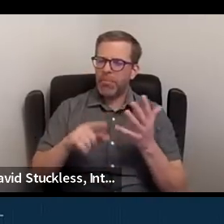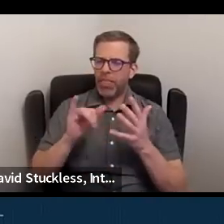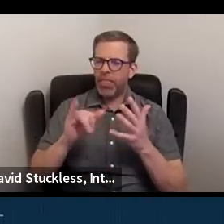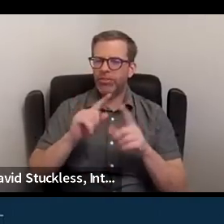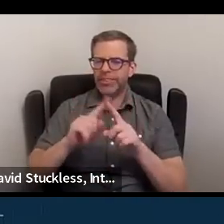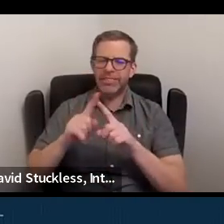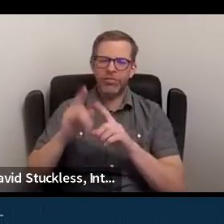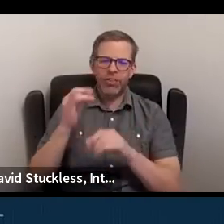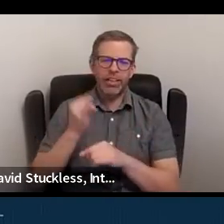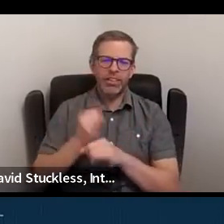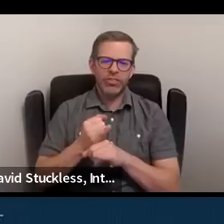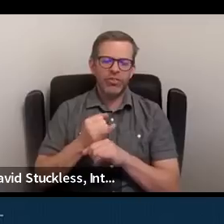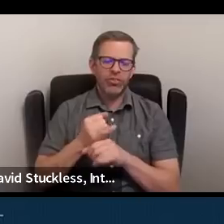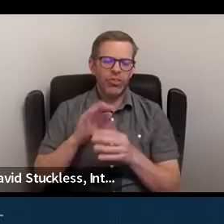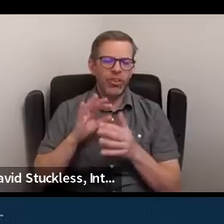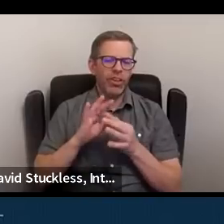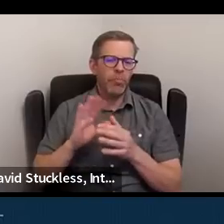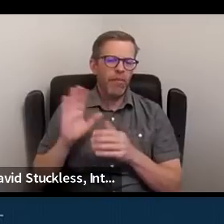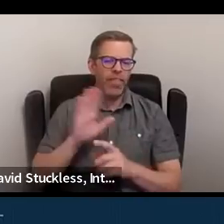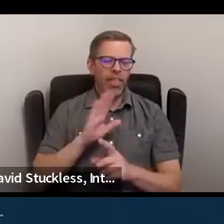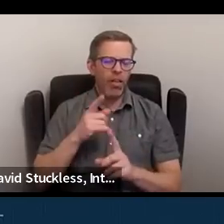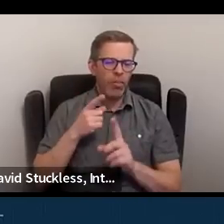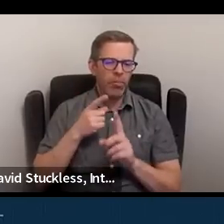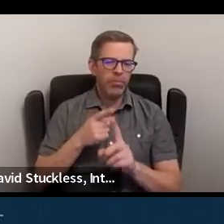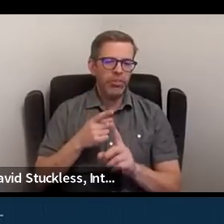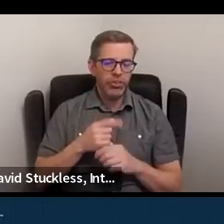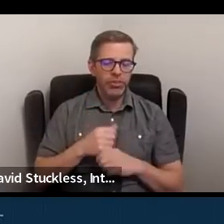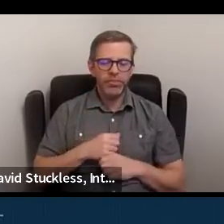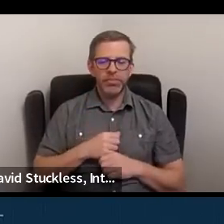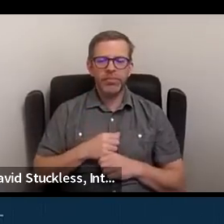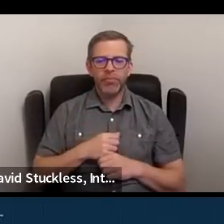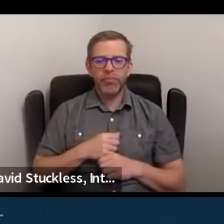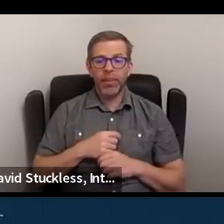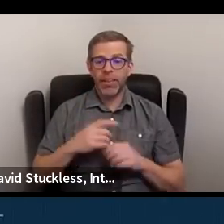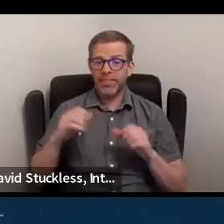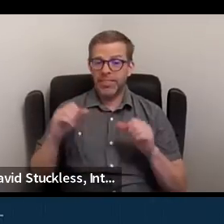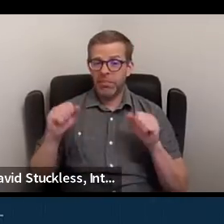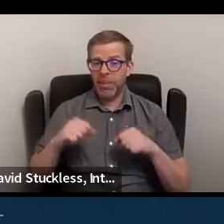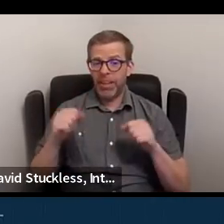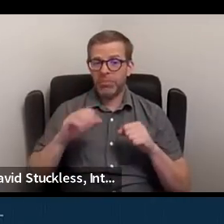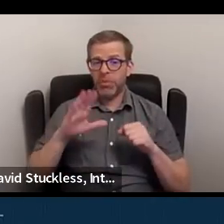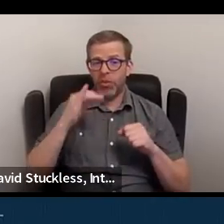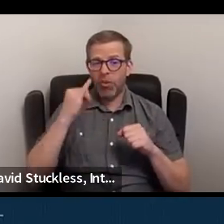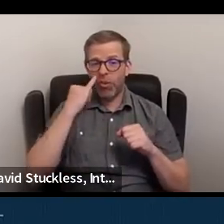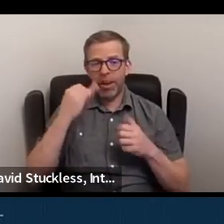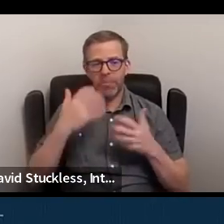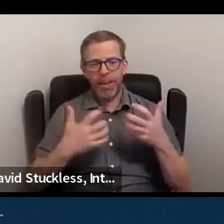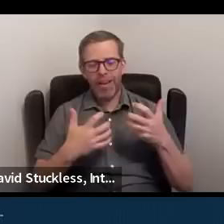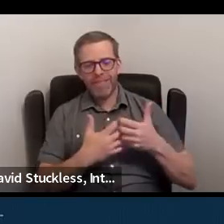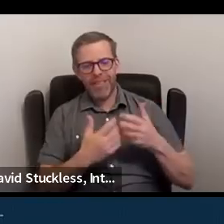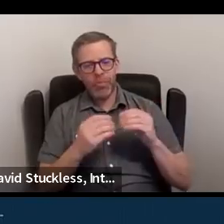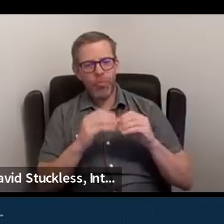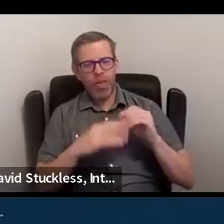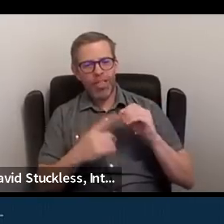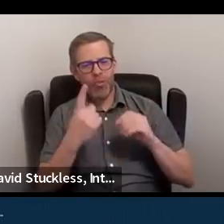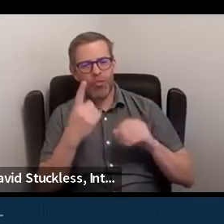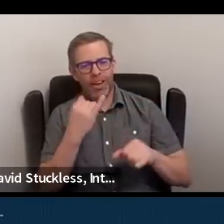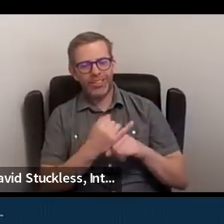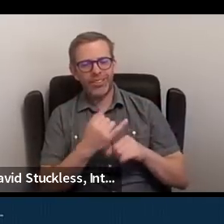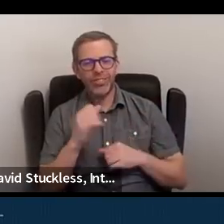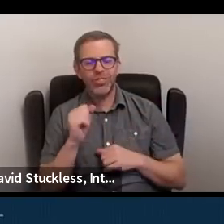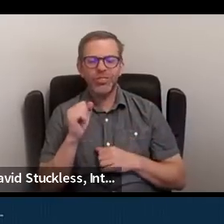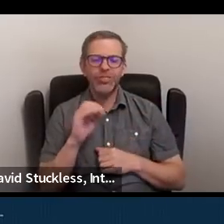institutes in terms of their mission. You want to find there, it's possible that your ideas might fit more than one institute. And